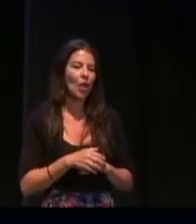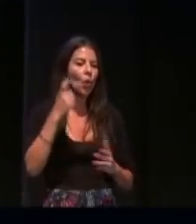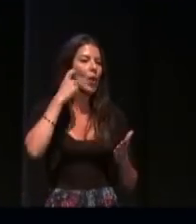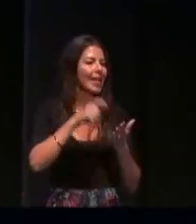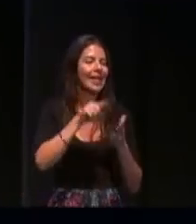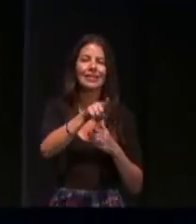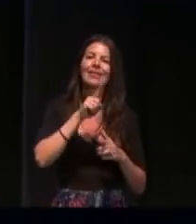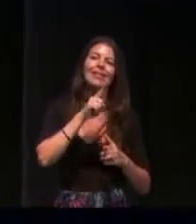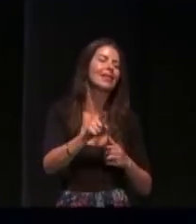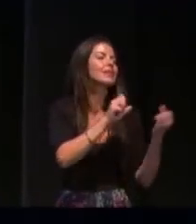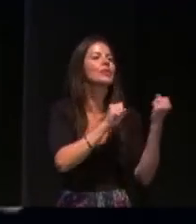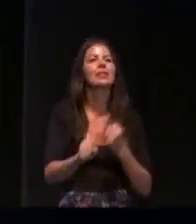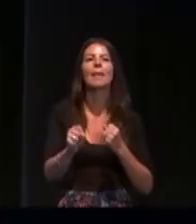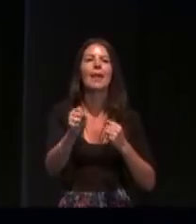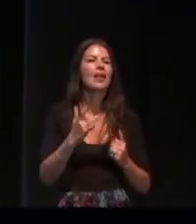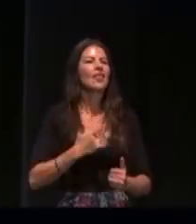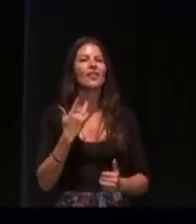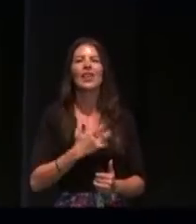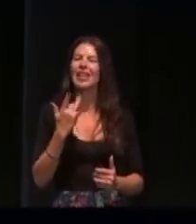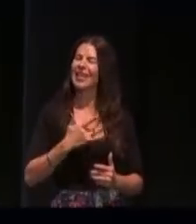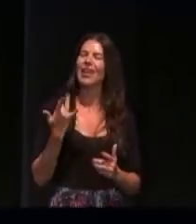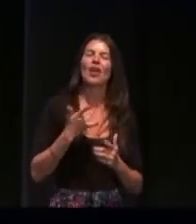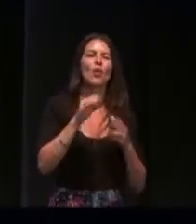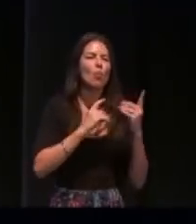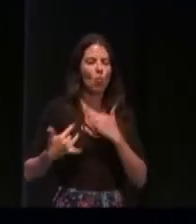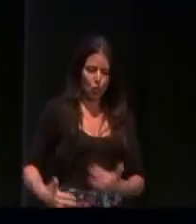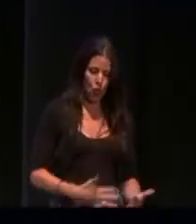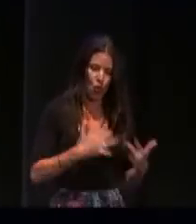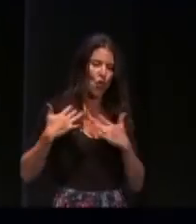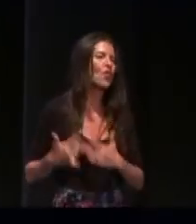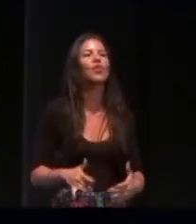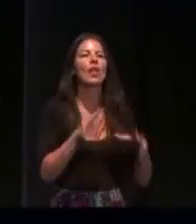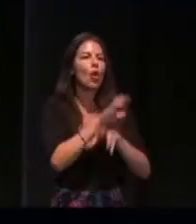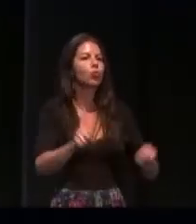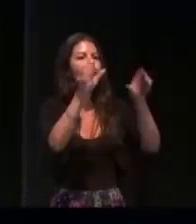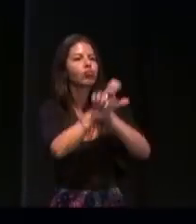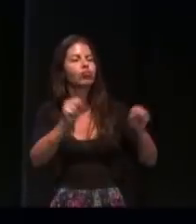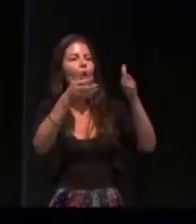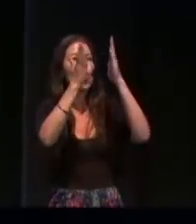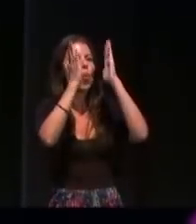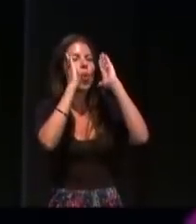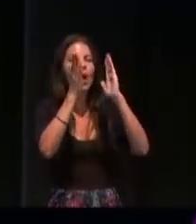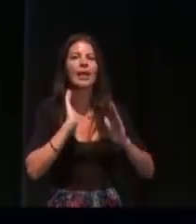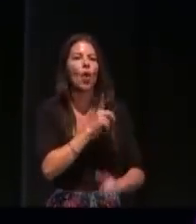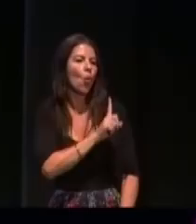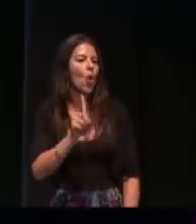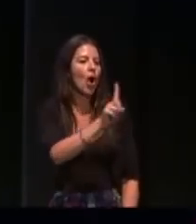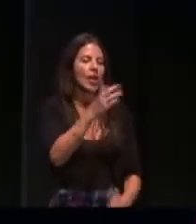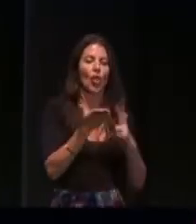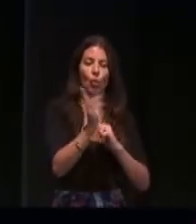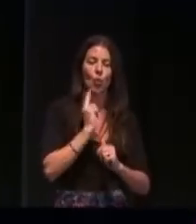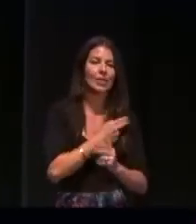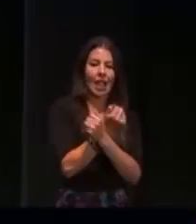Recognizing this dynamic presence that's everywhere and feeling the impulse of the Spirit moving through us, galvanizing our attention, walking through us, talking